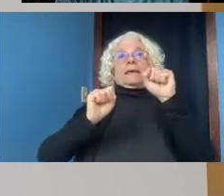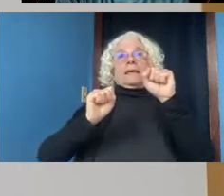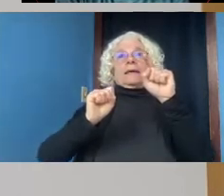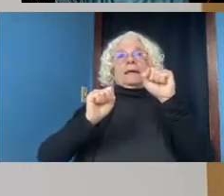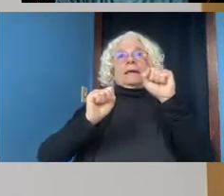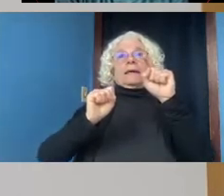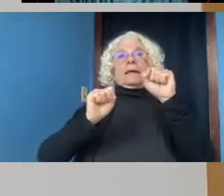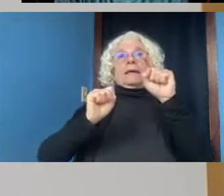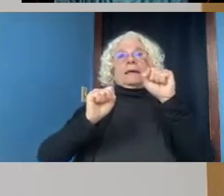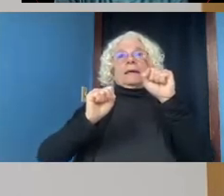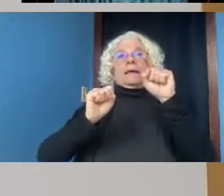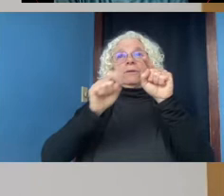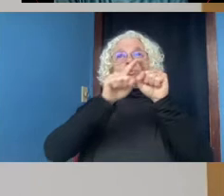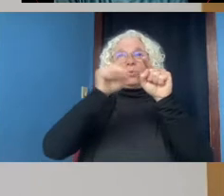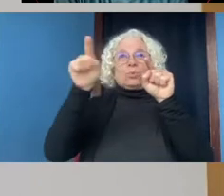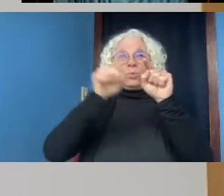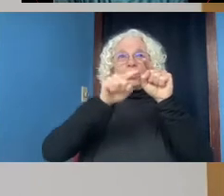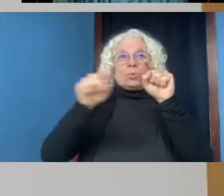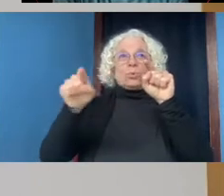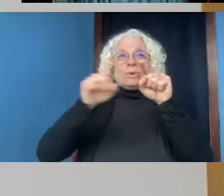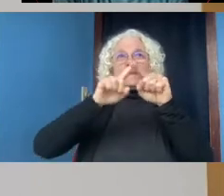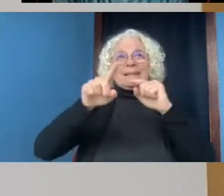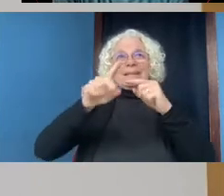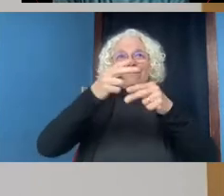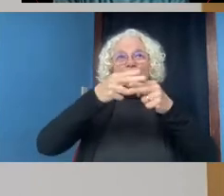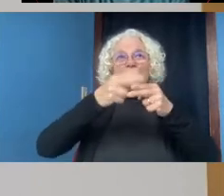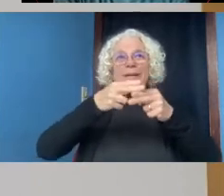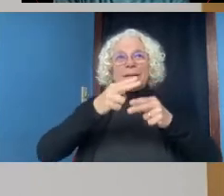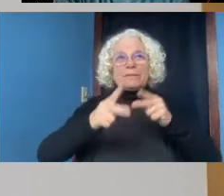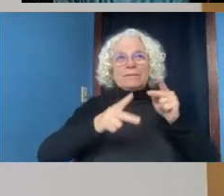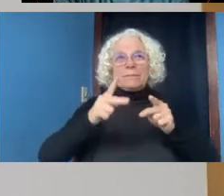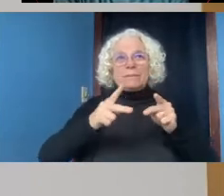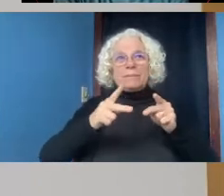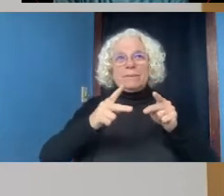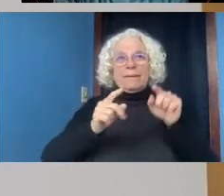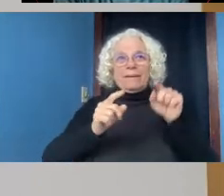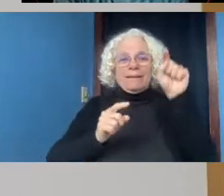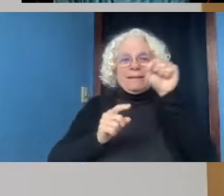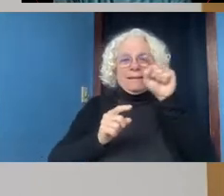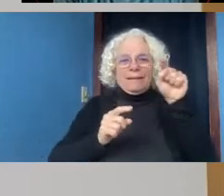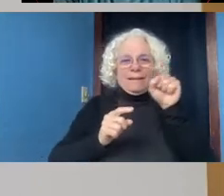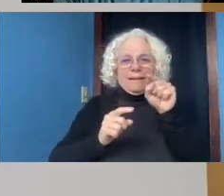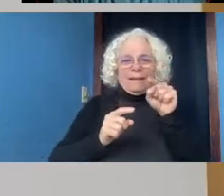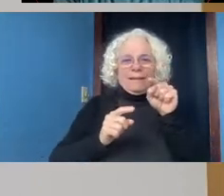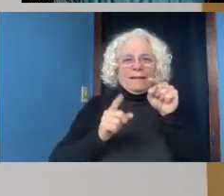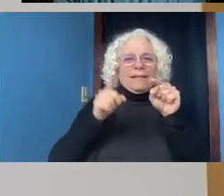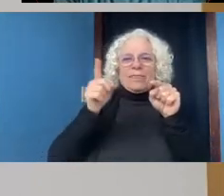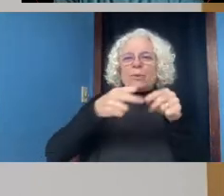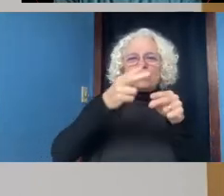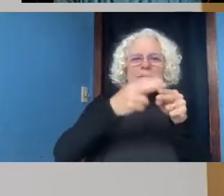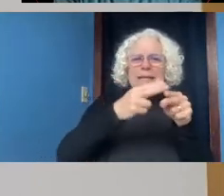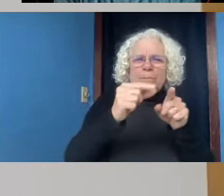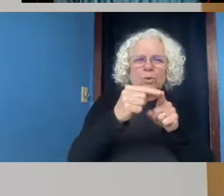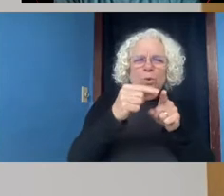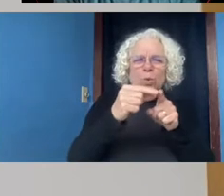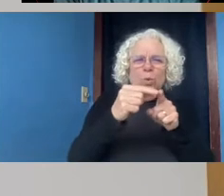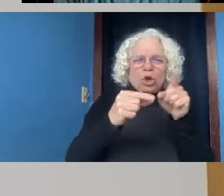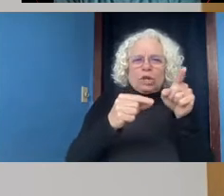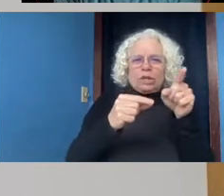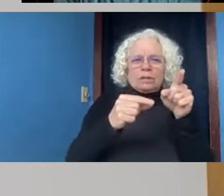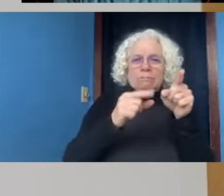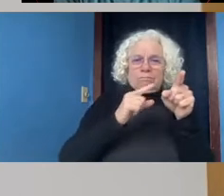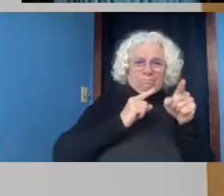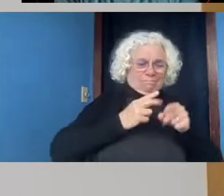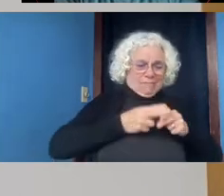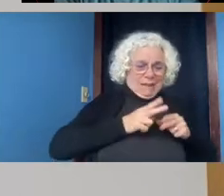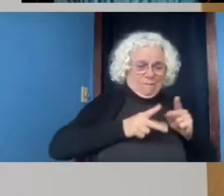the Wakusu, and the Chapan. Now that again, those are names of areas, those are